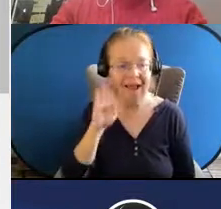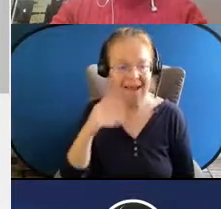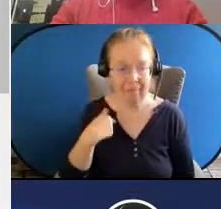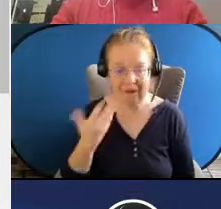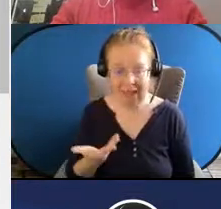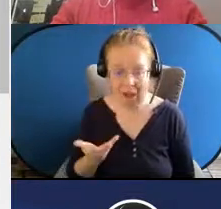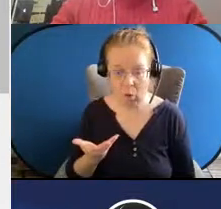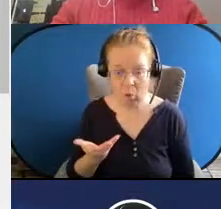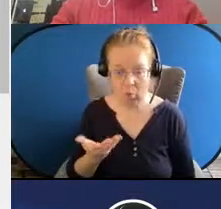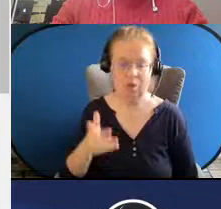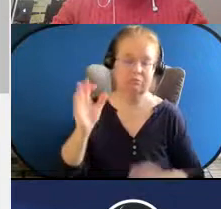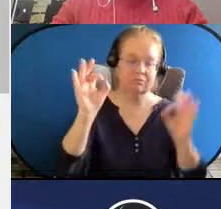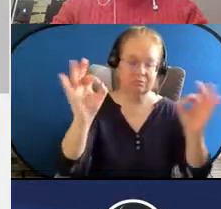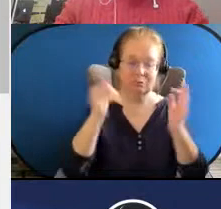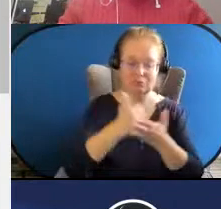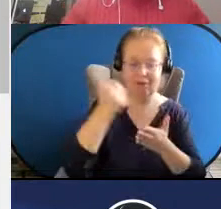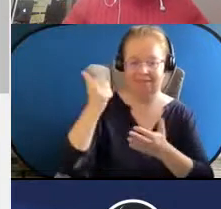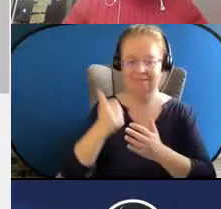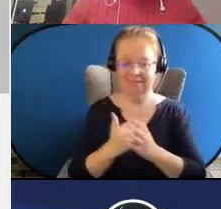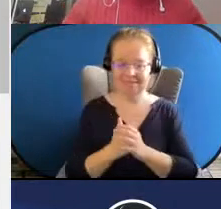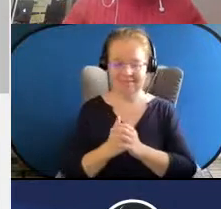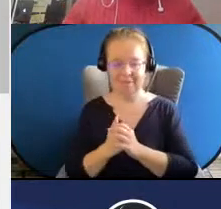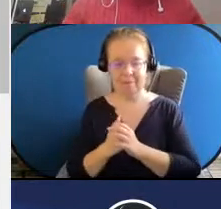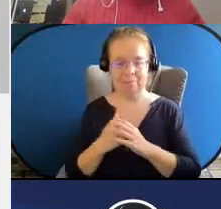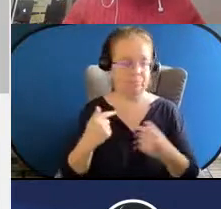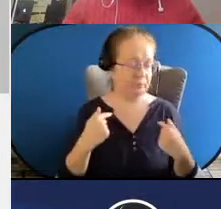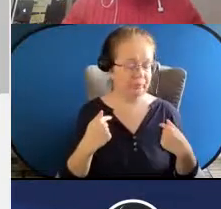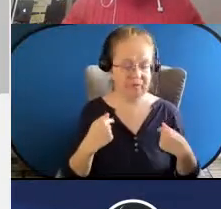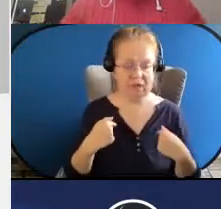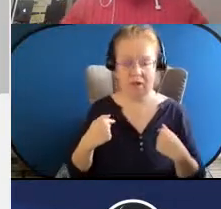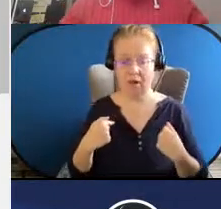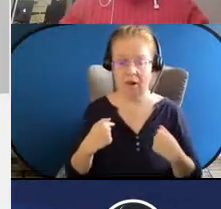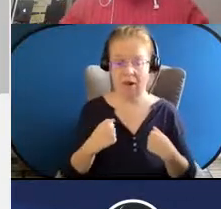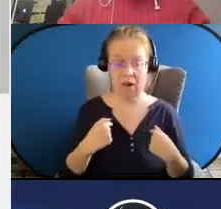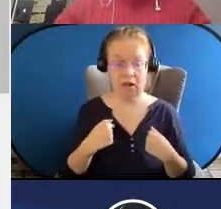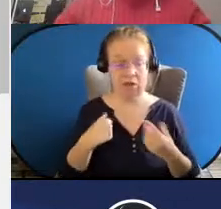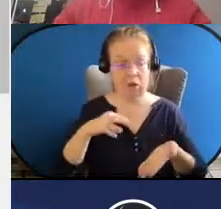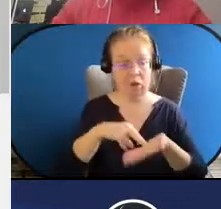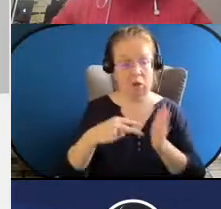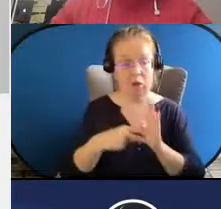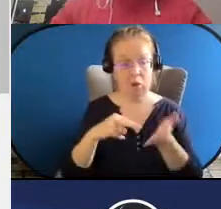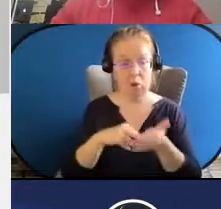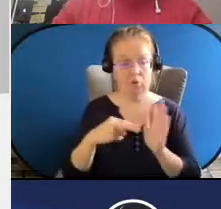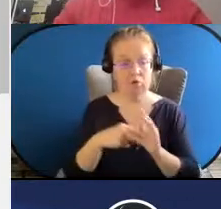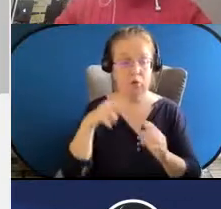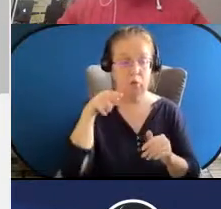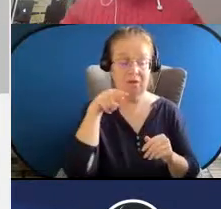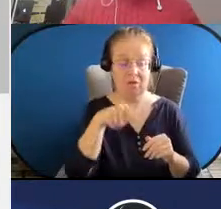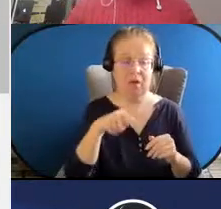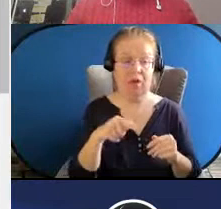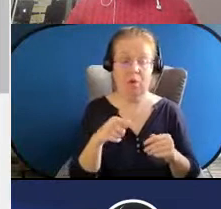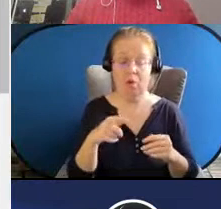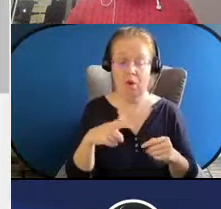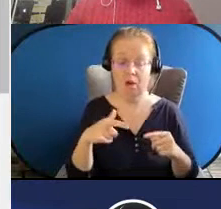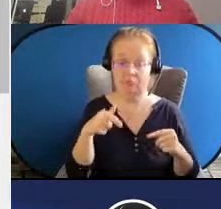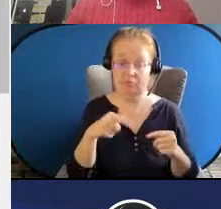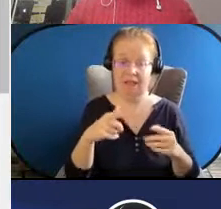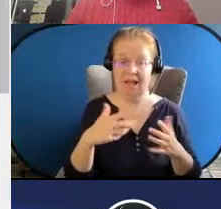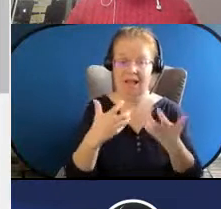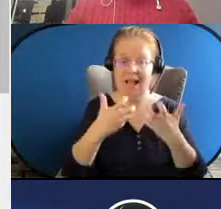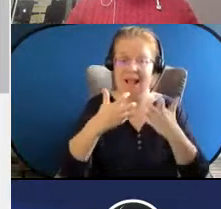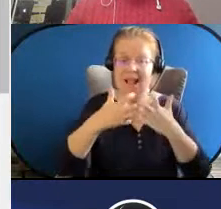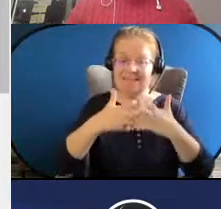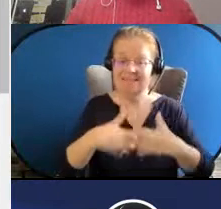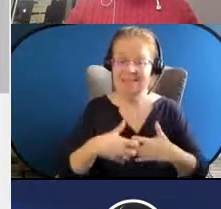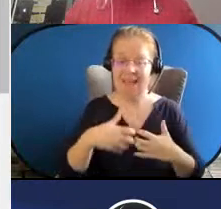Yeah. Great. So we, when we were organising TechShare Pro, we wanted to provide some virtual